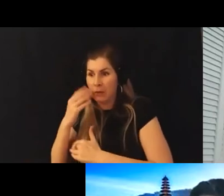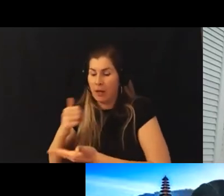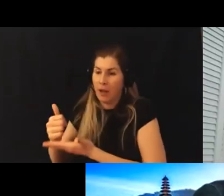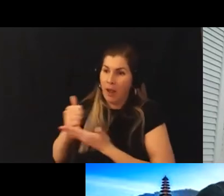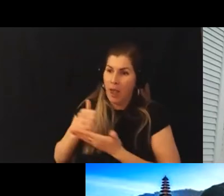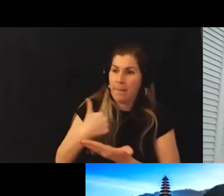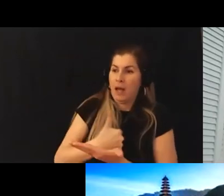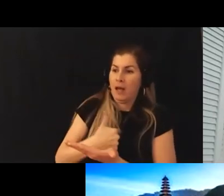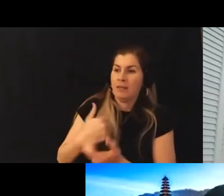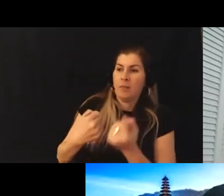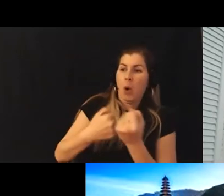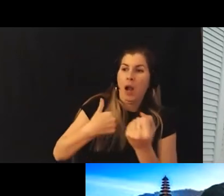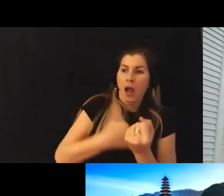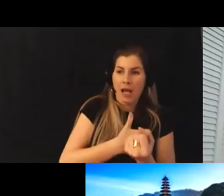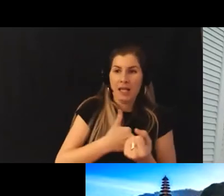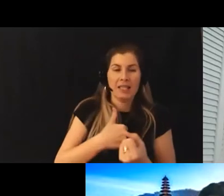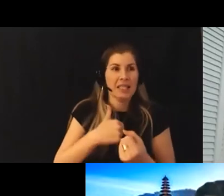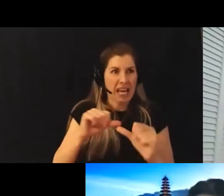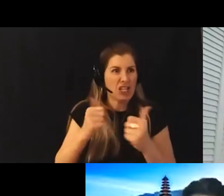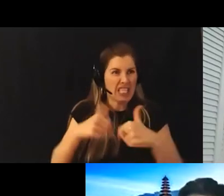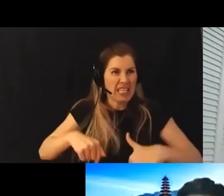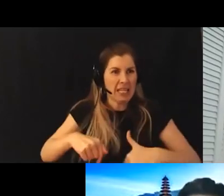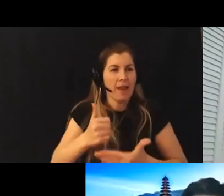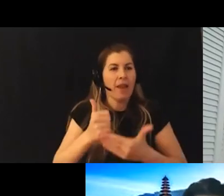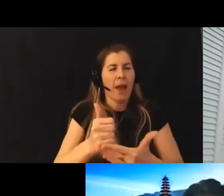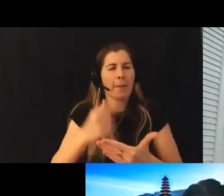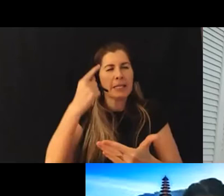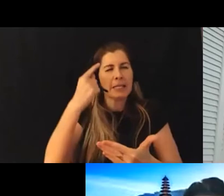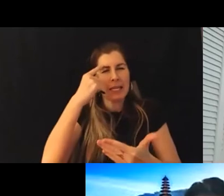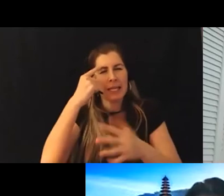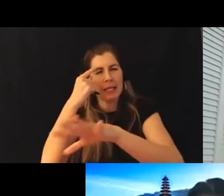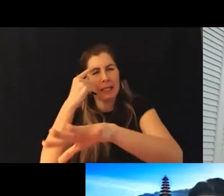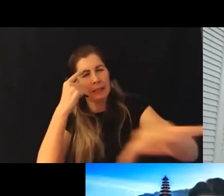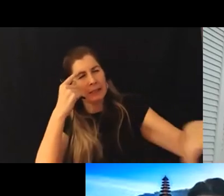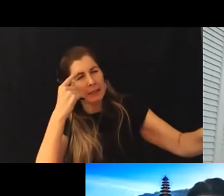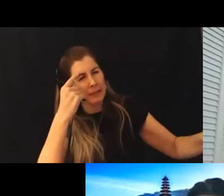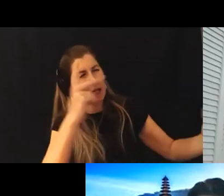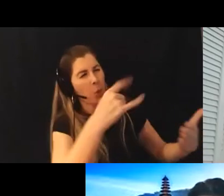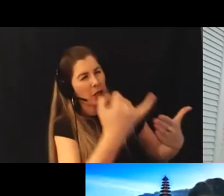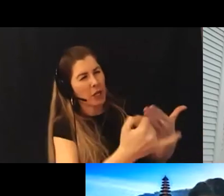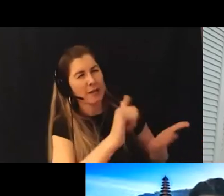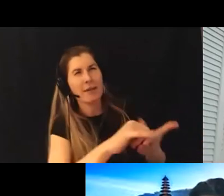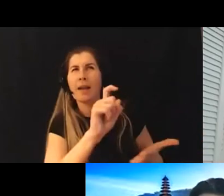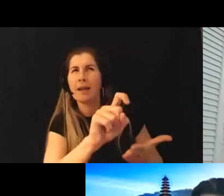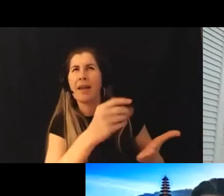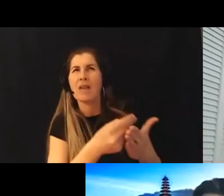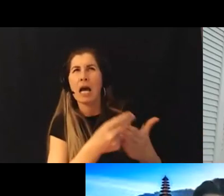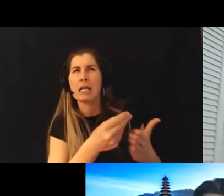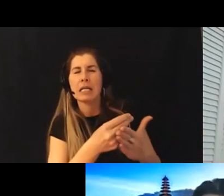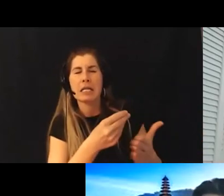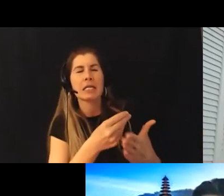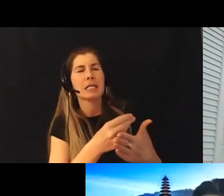Arts Endowment really evaluate projects across the country for funding. I just want to put a quick plug in for